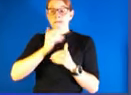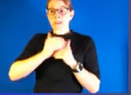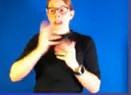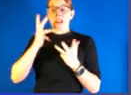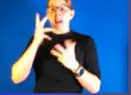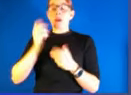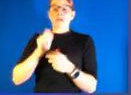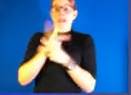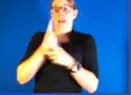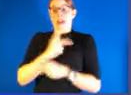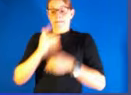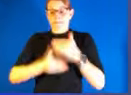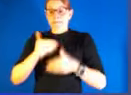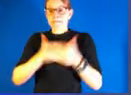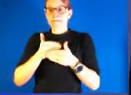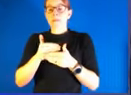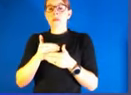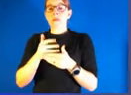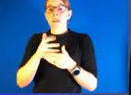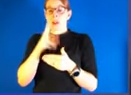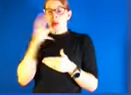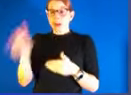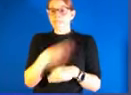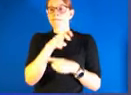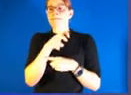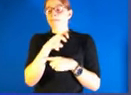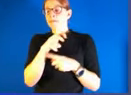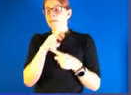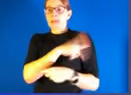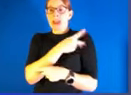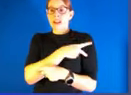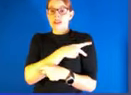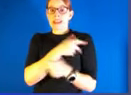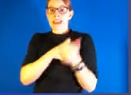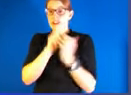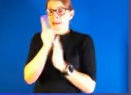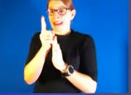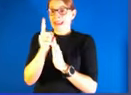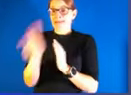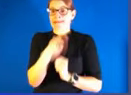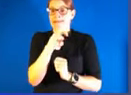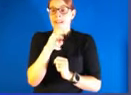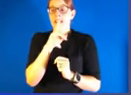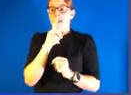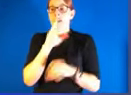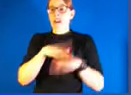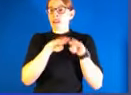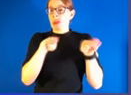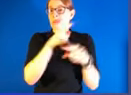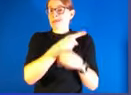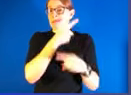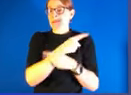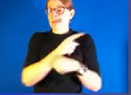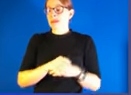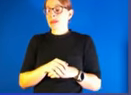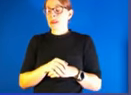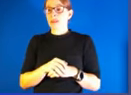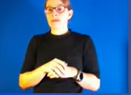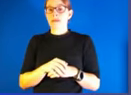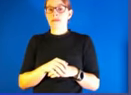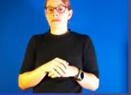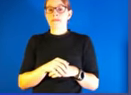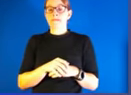got placed already this morning on the floor. So we're just constantly moving and trying to get the patients where they need to be. But